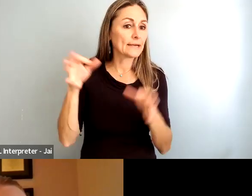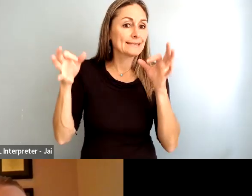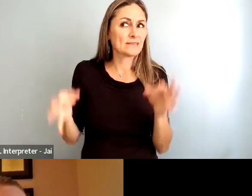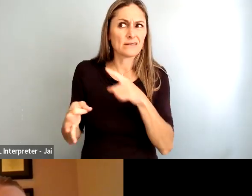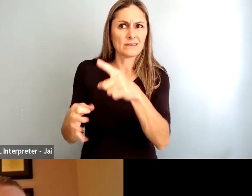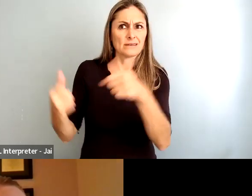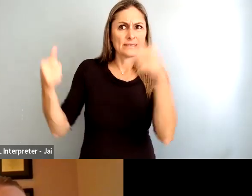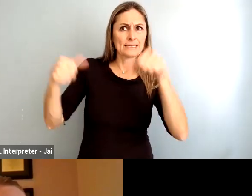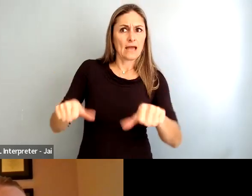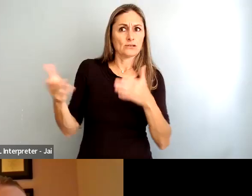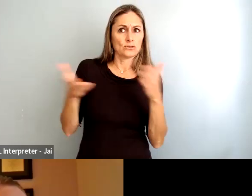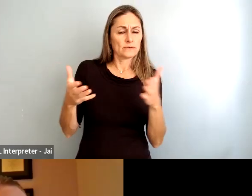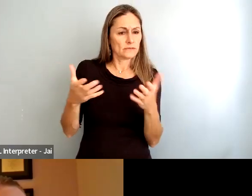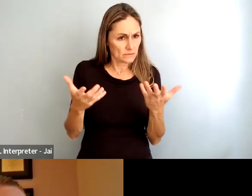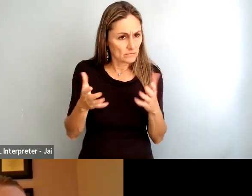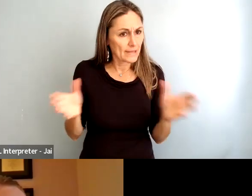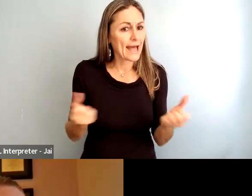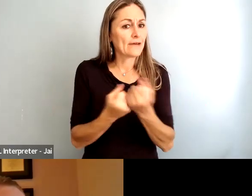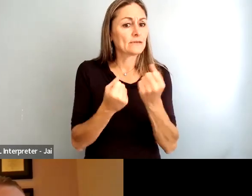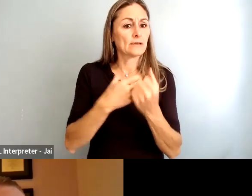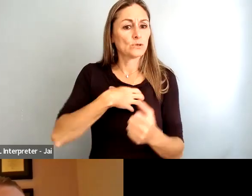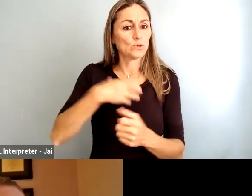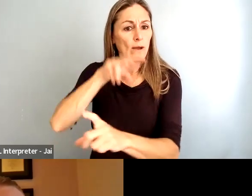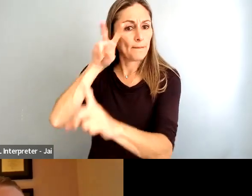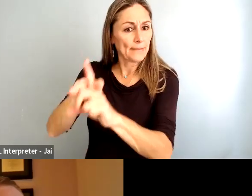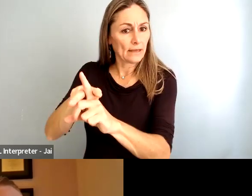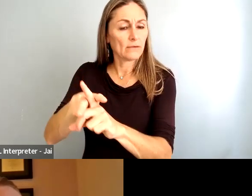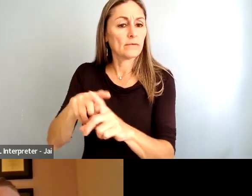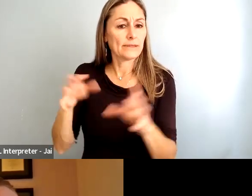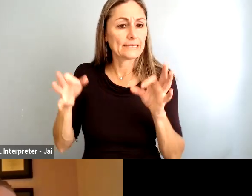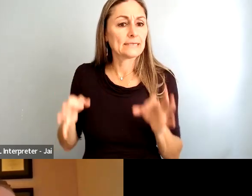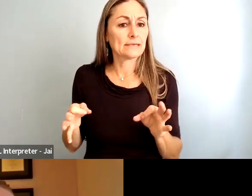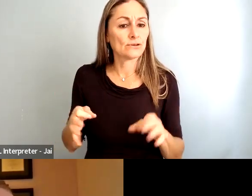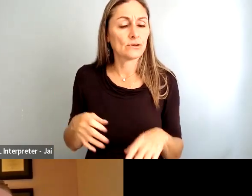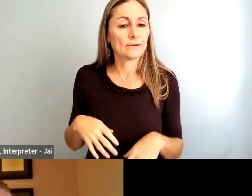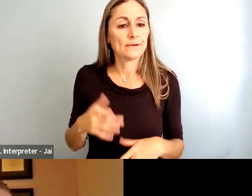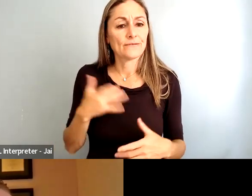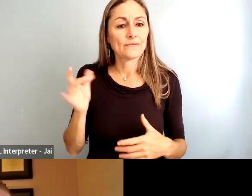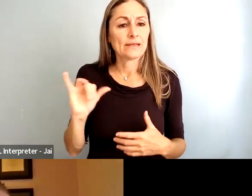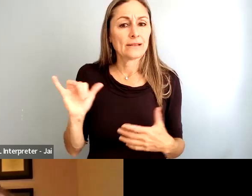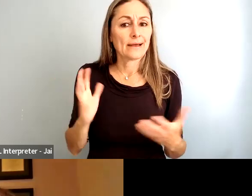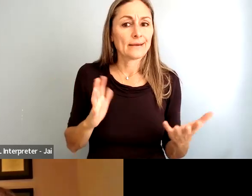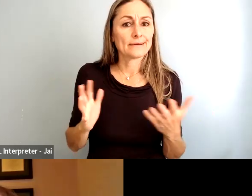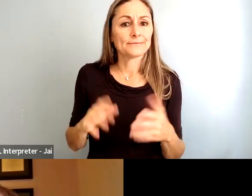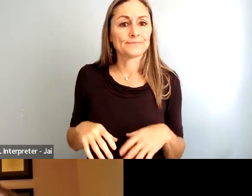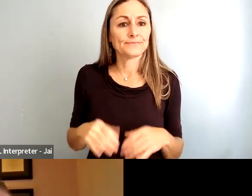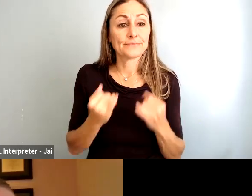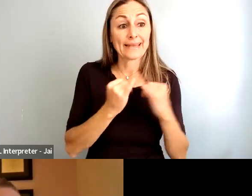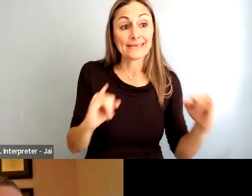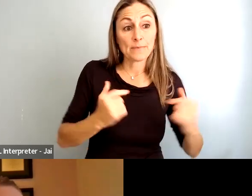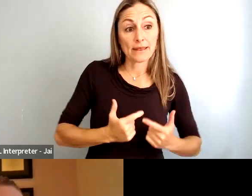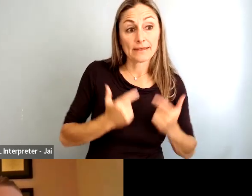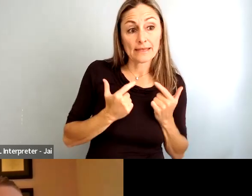services. And so I feel like where independent living and VR